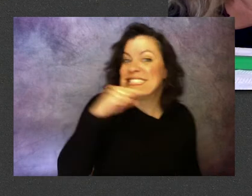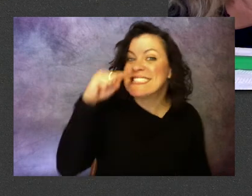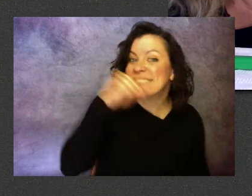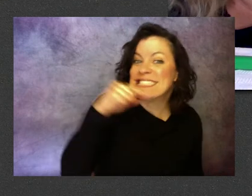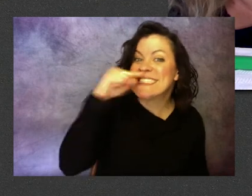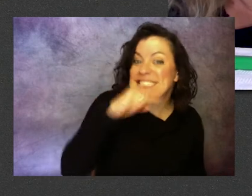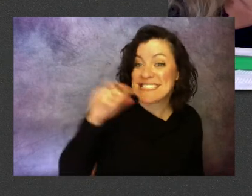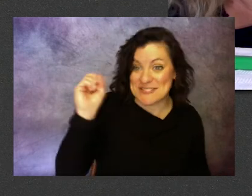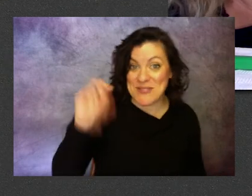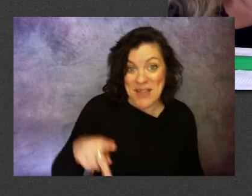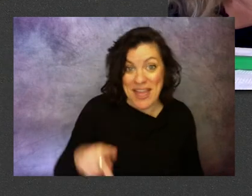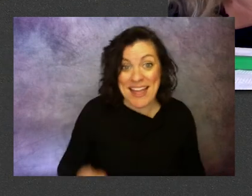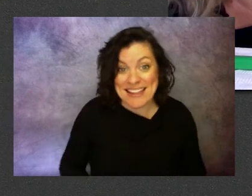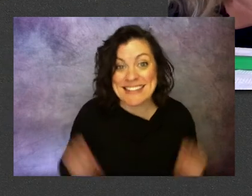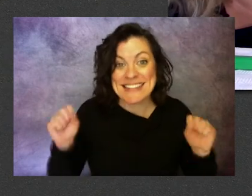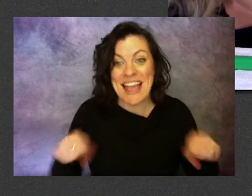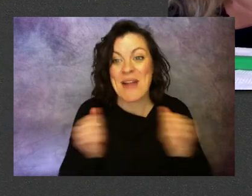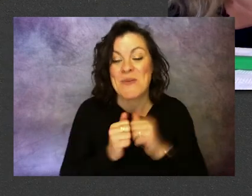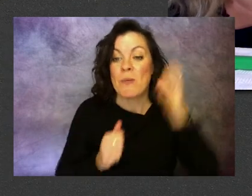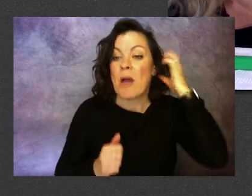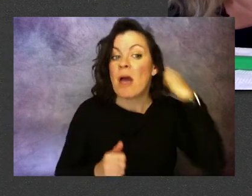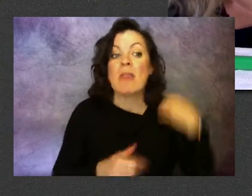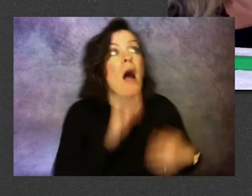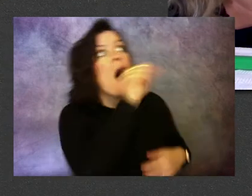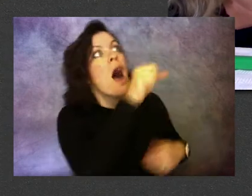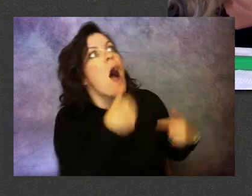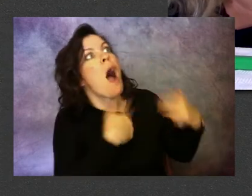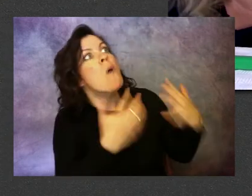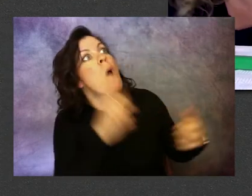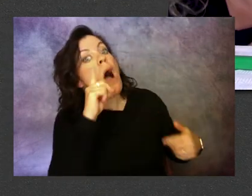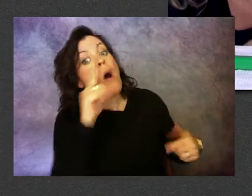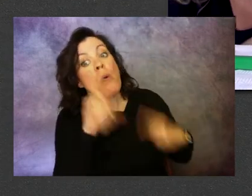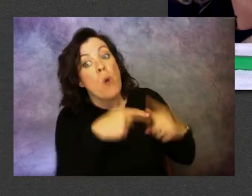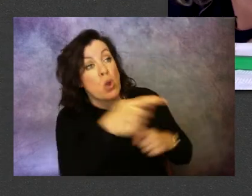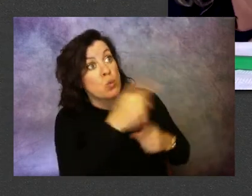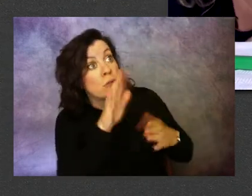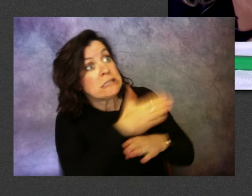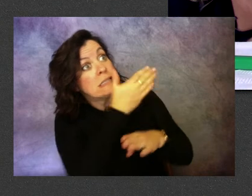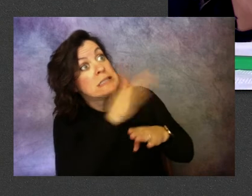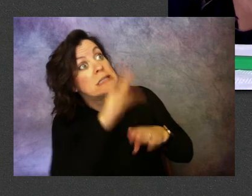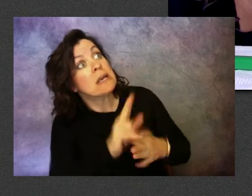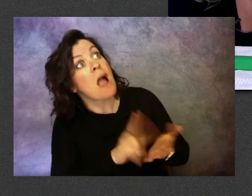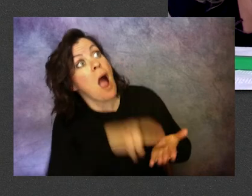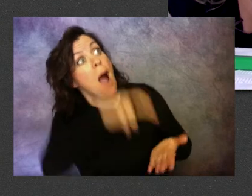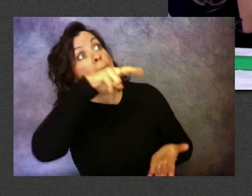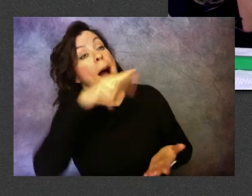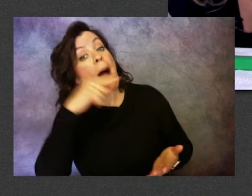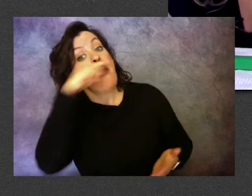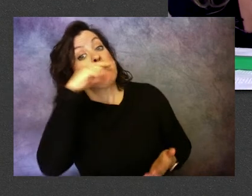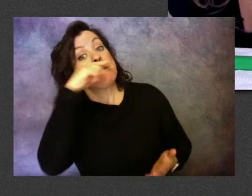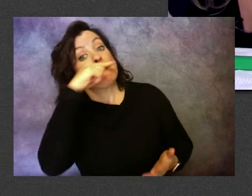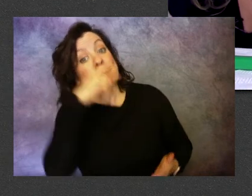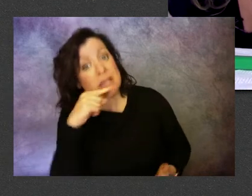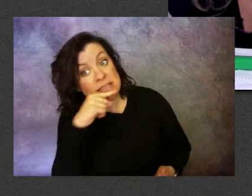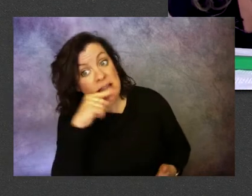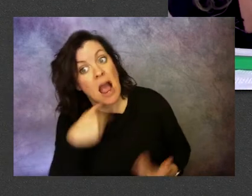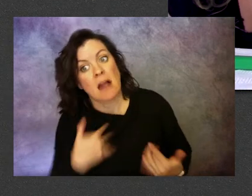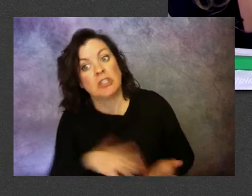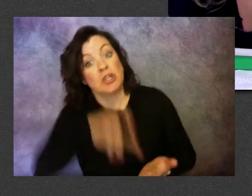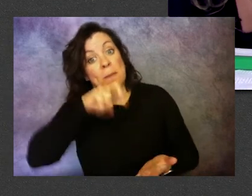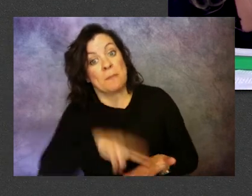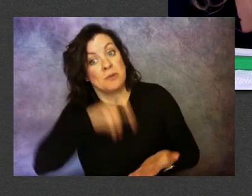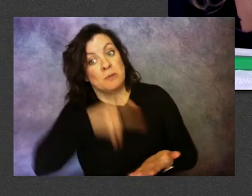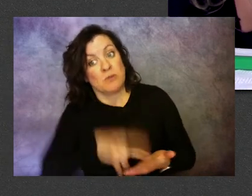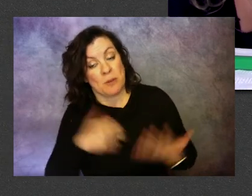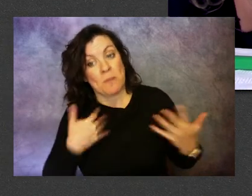Yeah. How about when we do up and down and all around, I could jump? Good idea. When we do the part